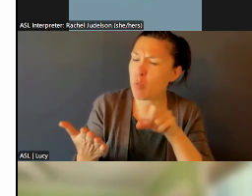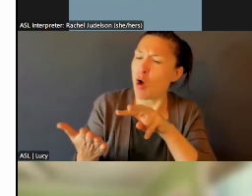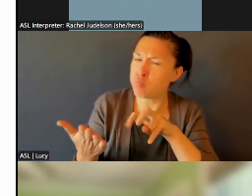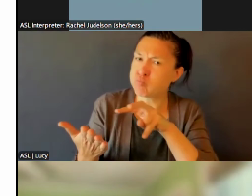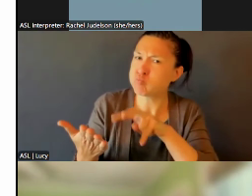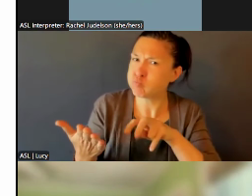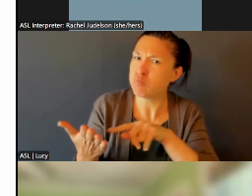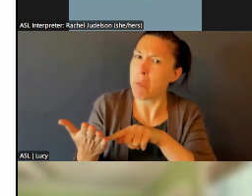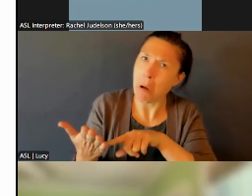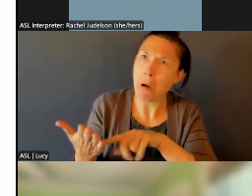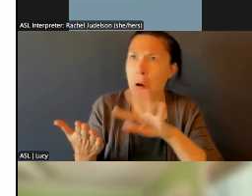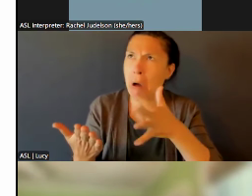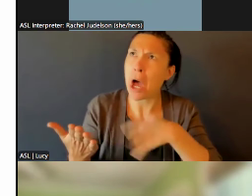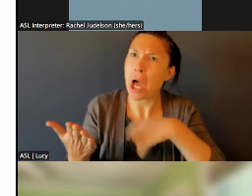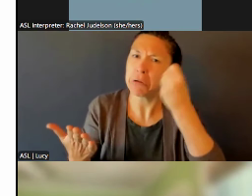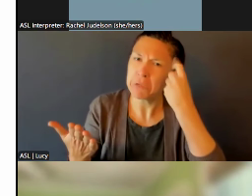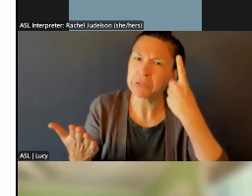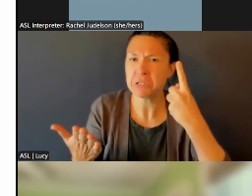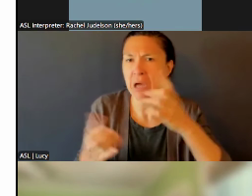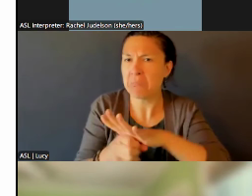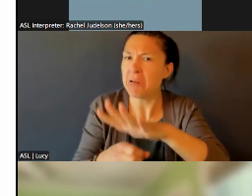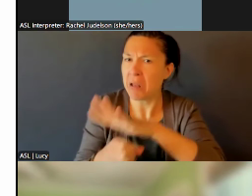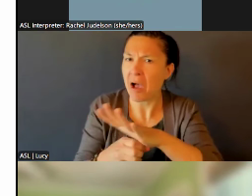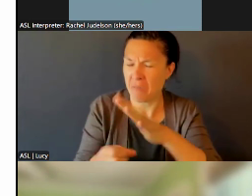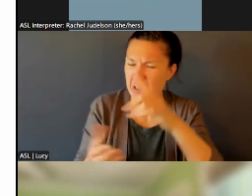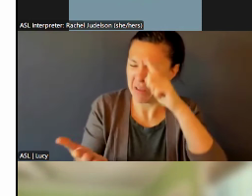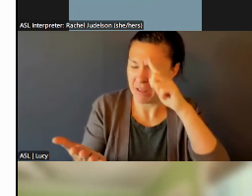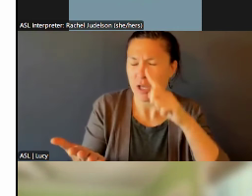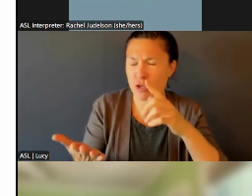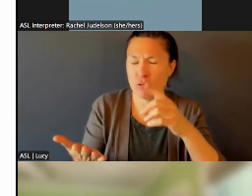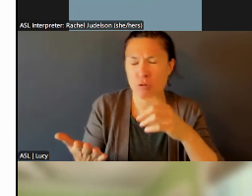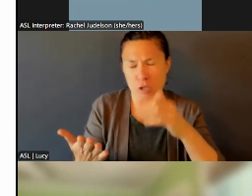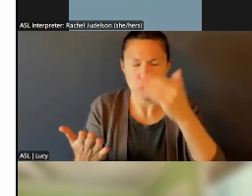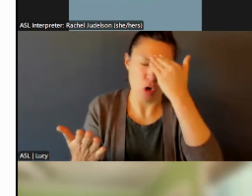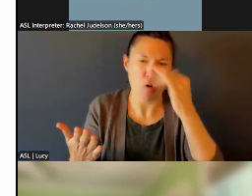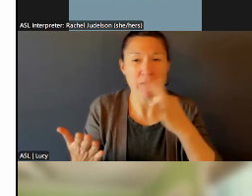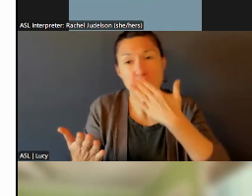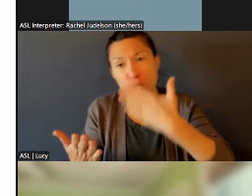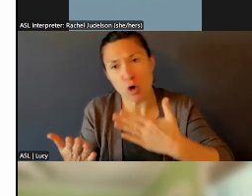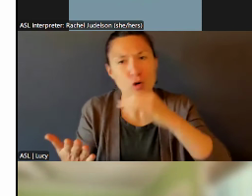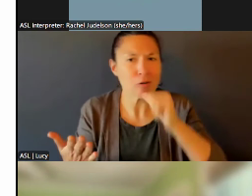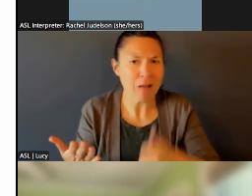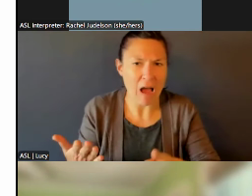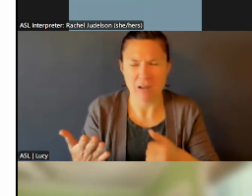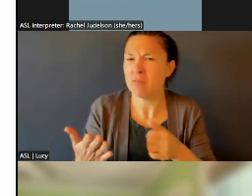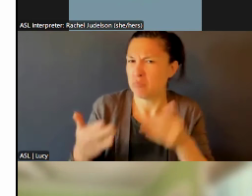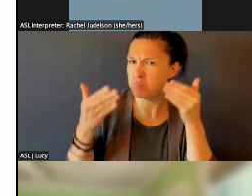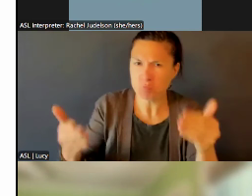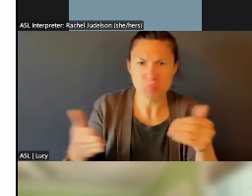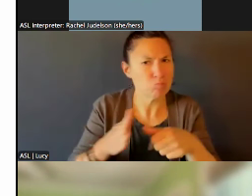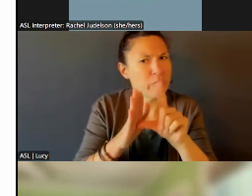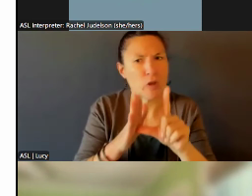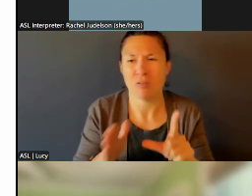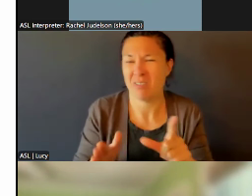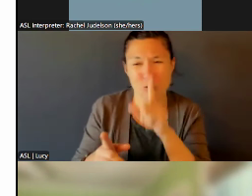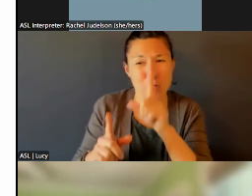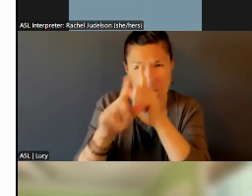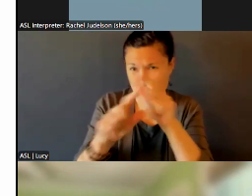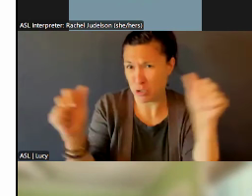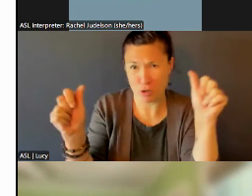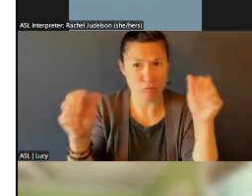can see that this is poorly done, then you can go ahead and review it. I think it's a judgment call for you in that case. Great, thank